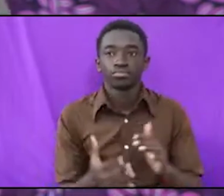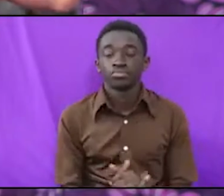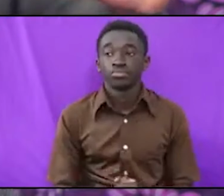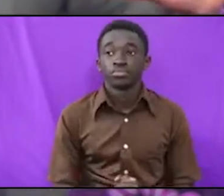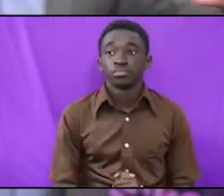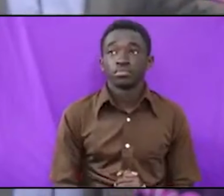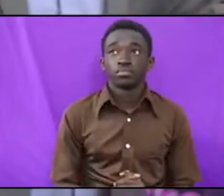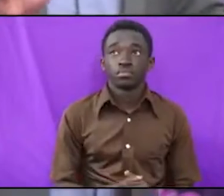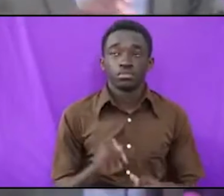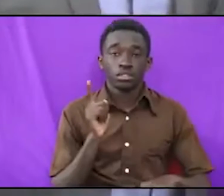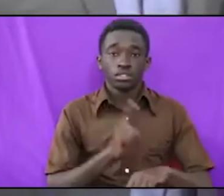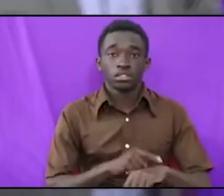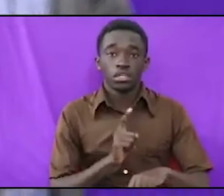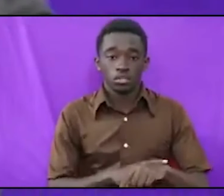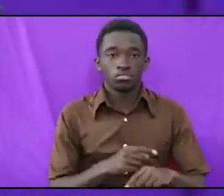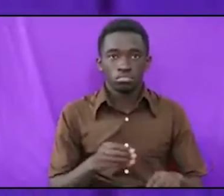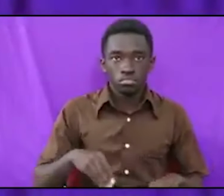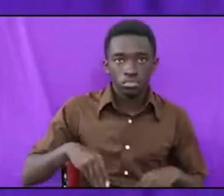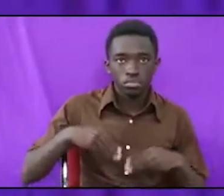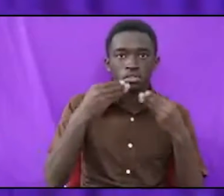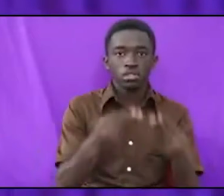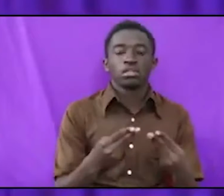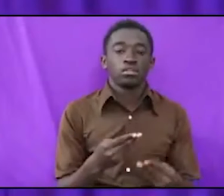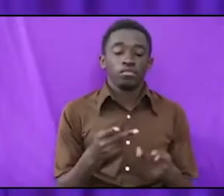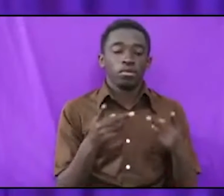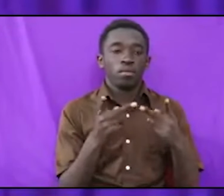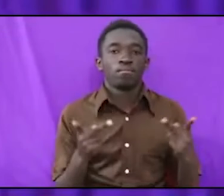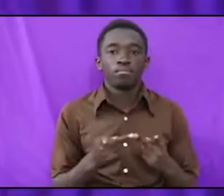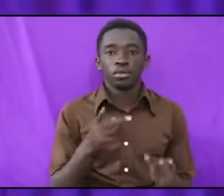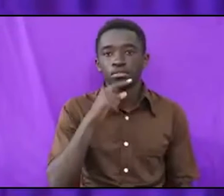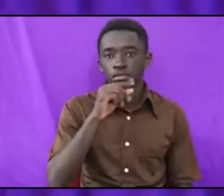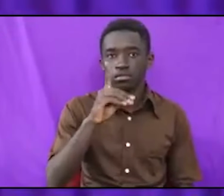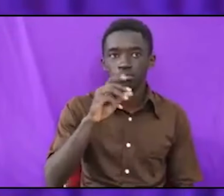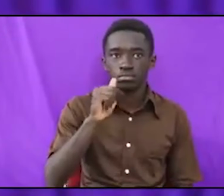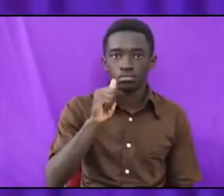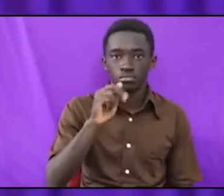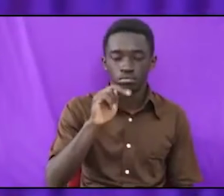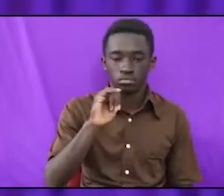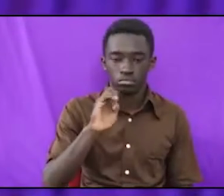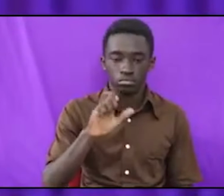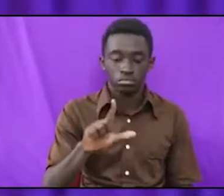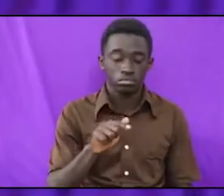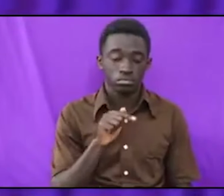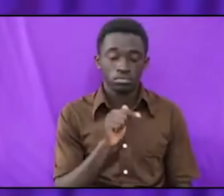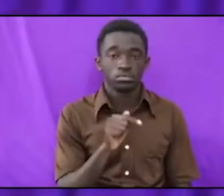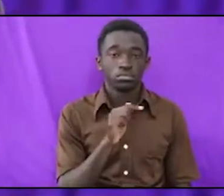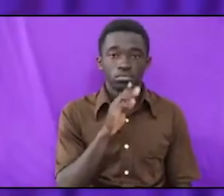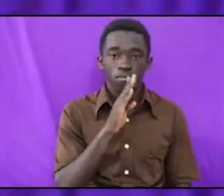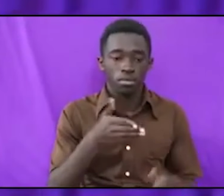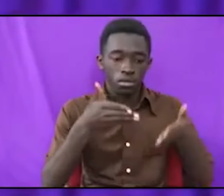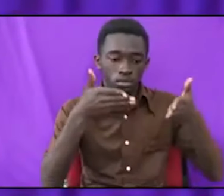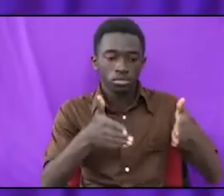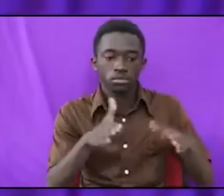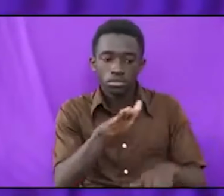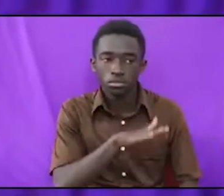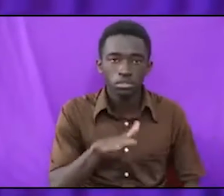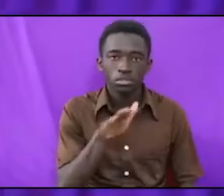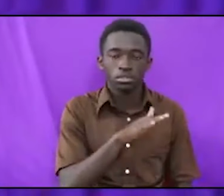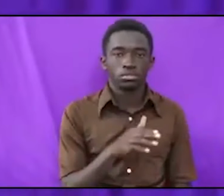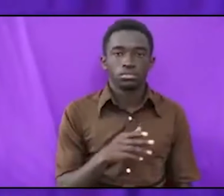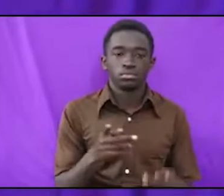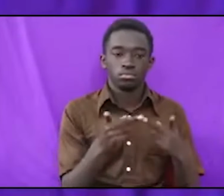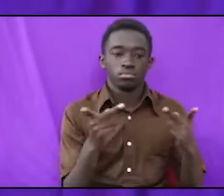with the offer that was in place for Daniel, being in the royal place and